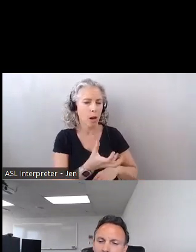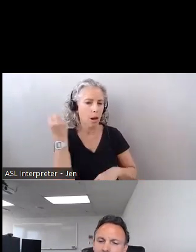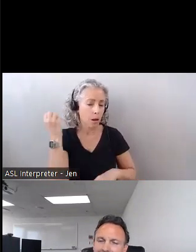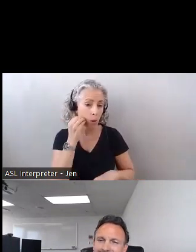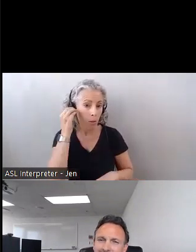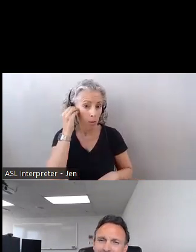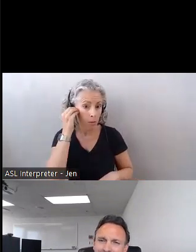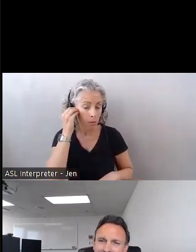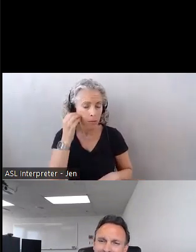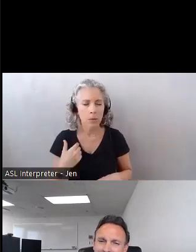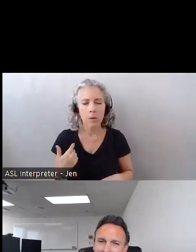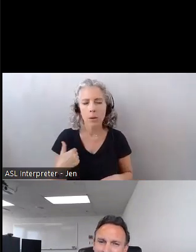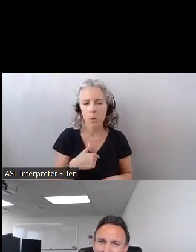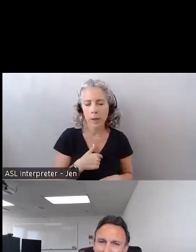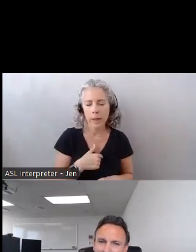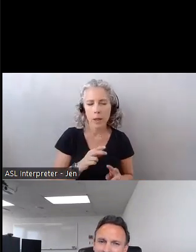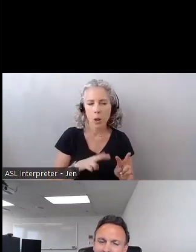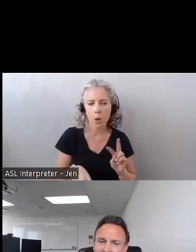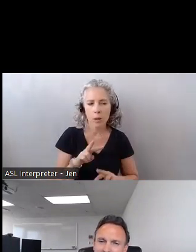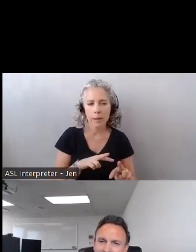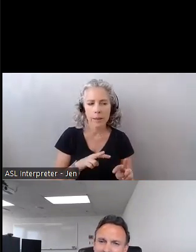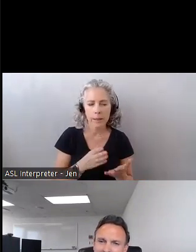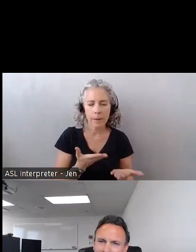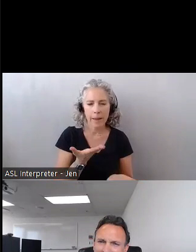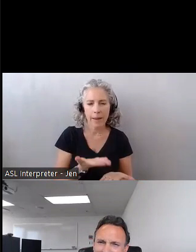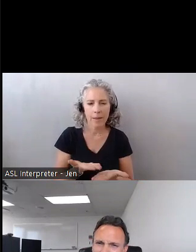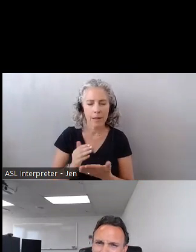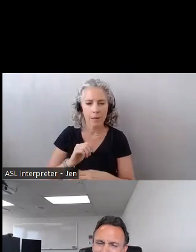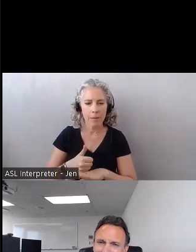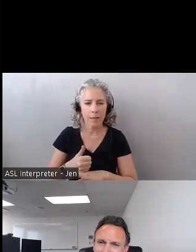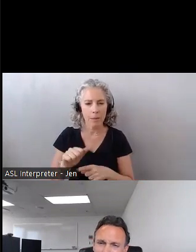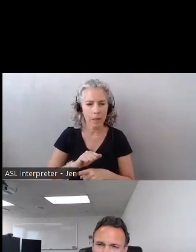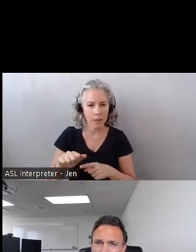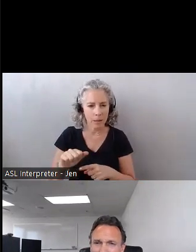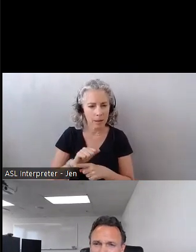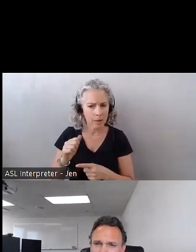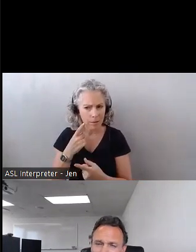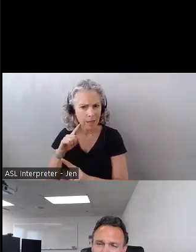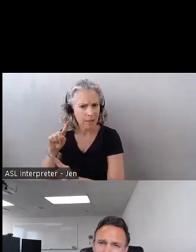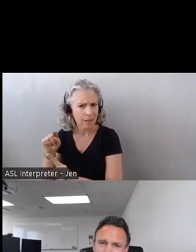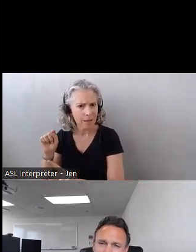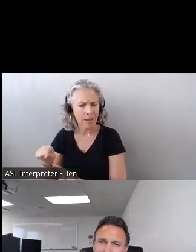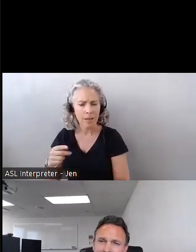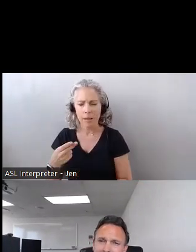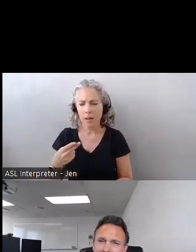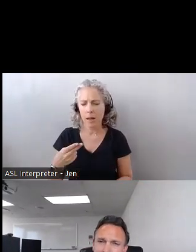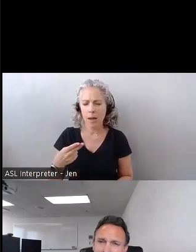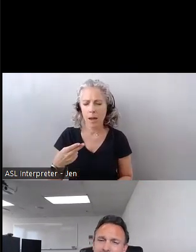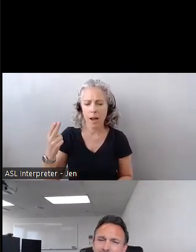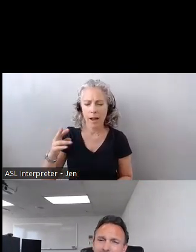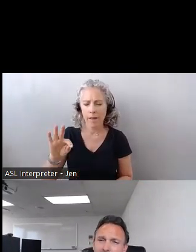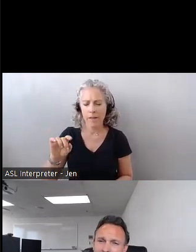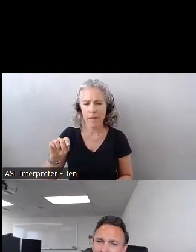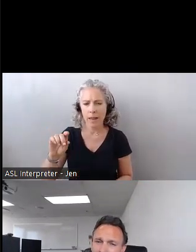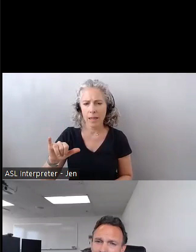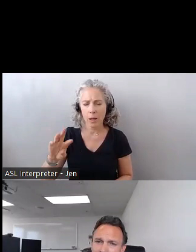we looked at some of the evidence-based practices that we were having some successes with. So high fidelity RAP, and then